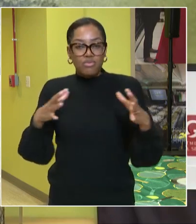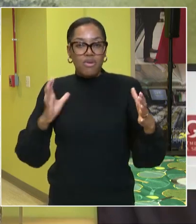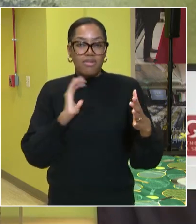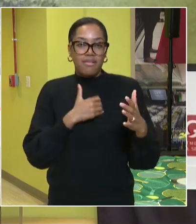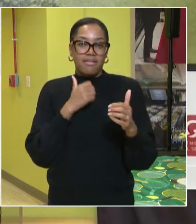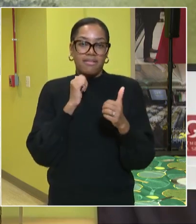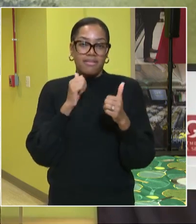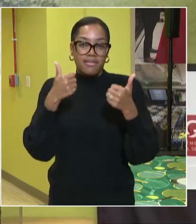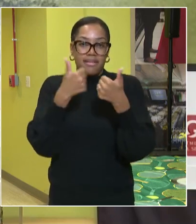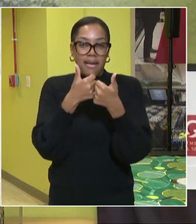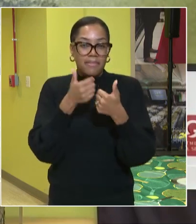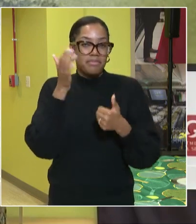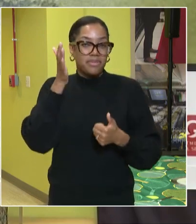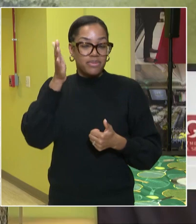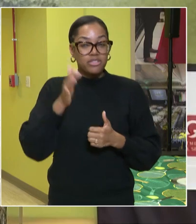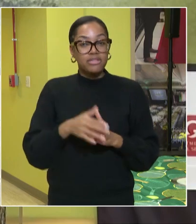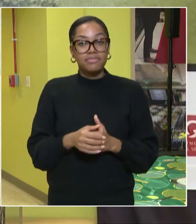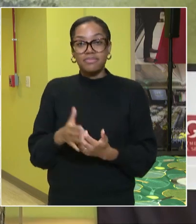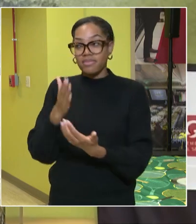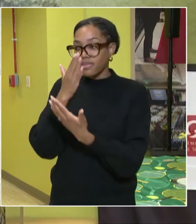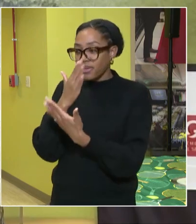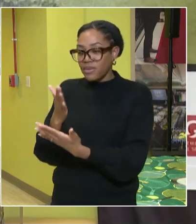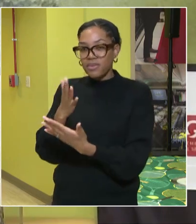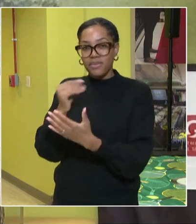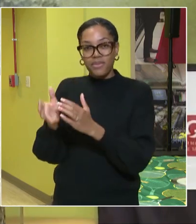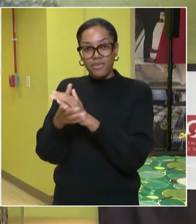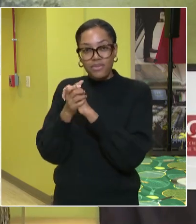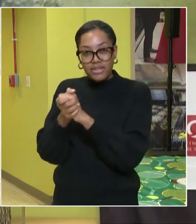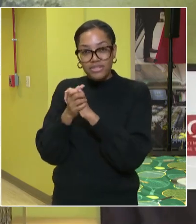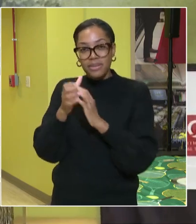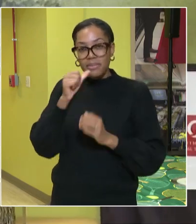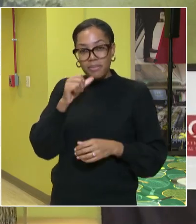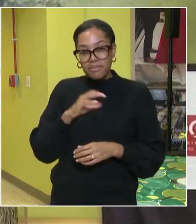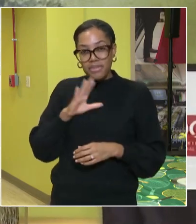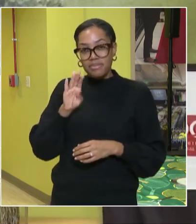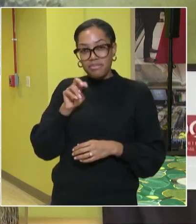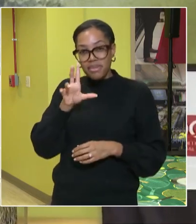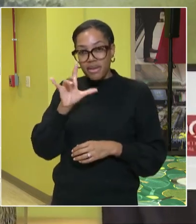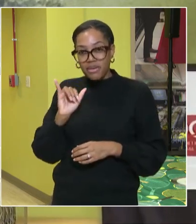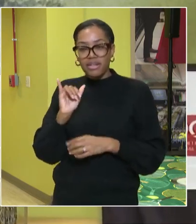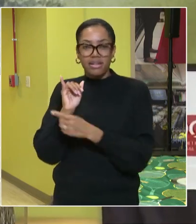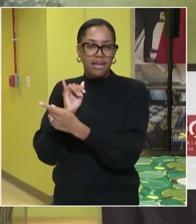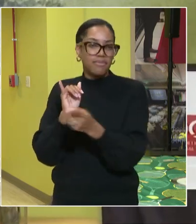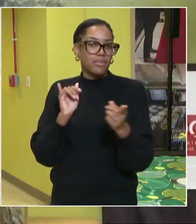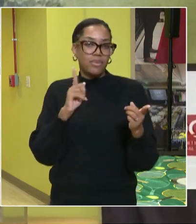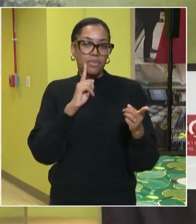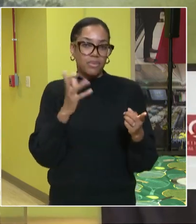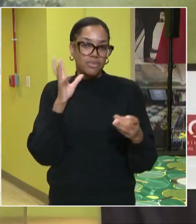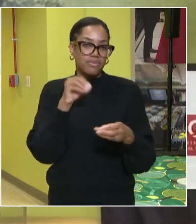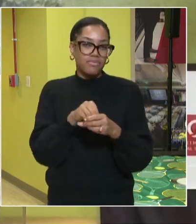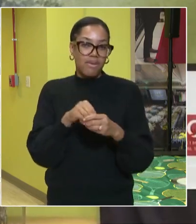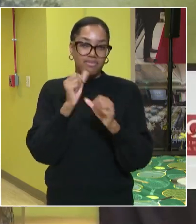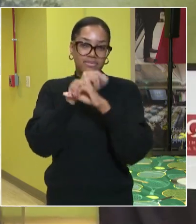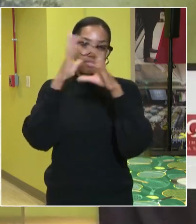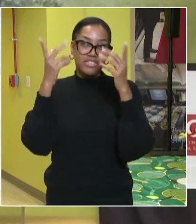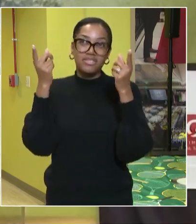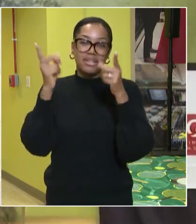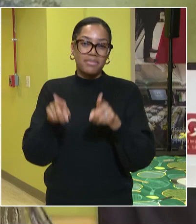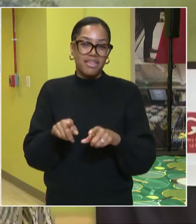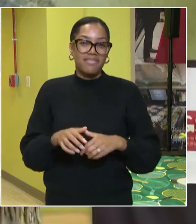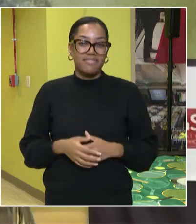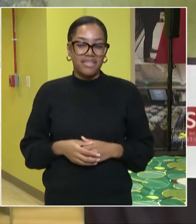and congratulate Ms. Berry and everyone who's played a role in bringing this vision to life.